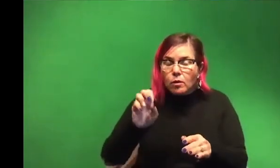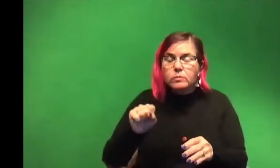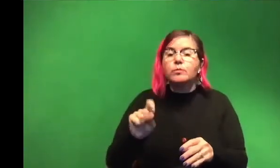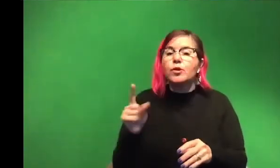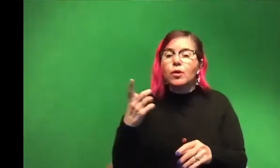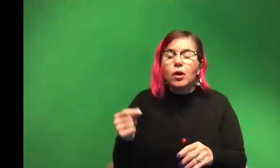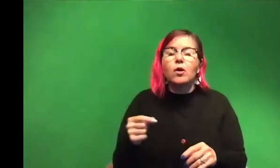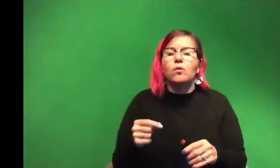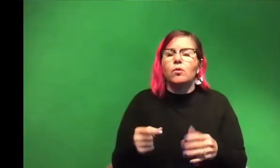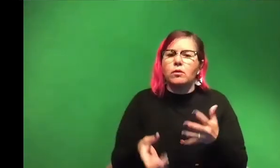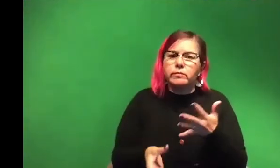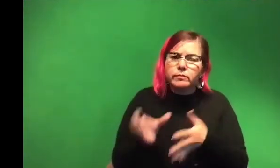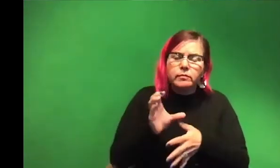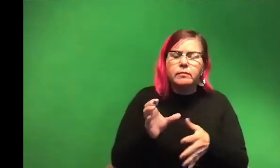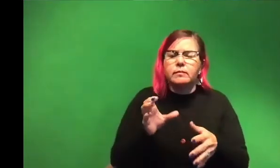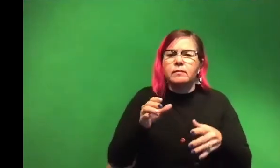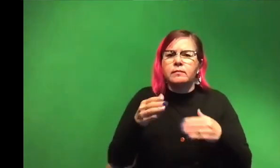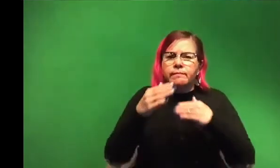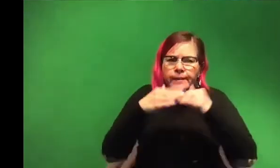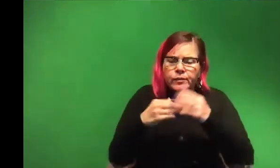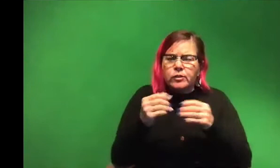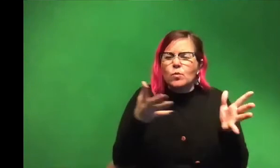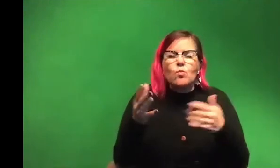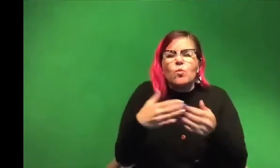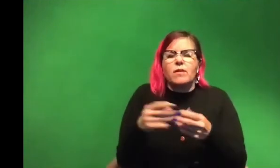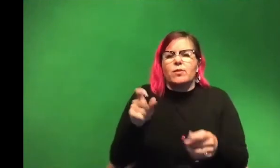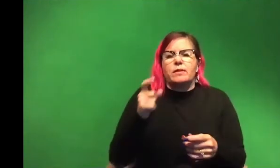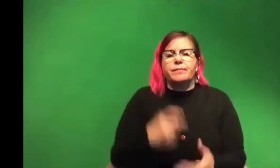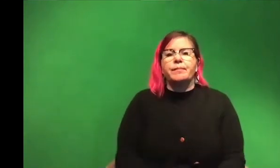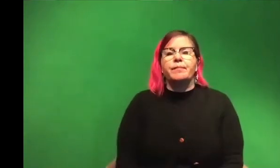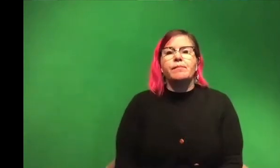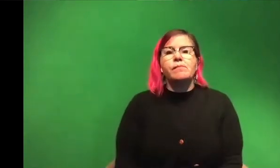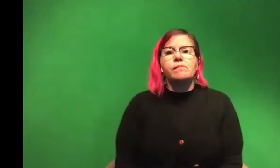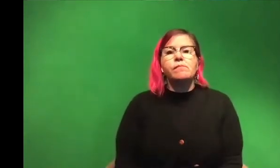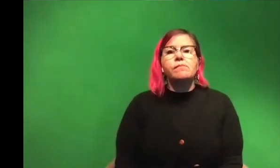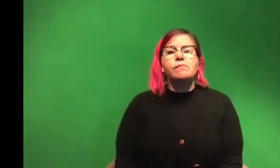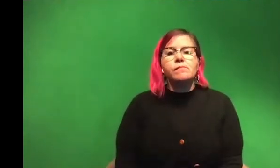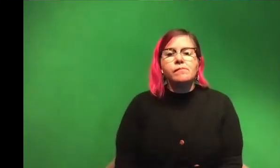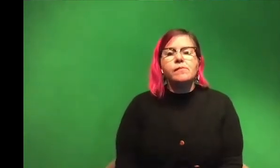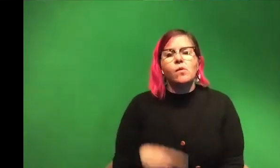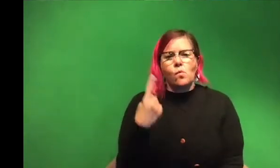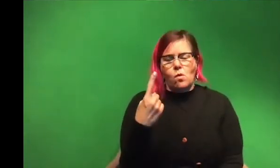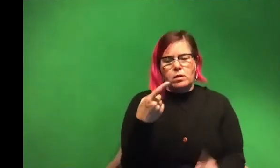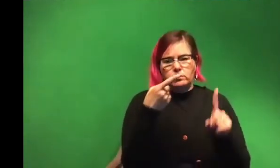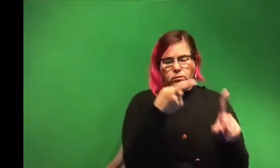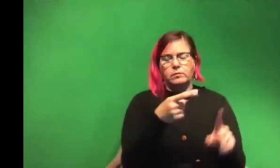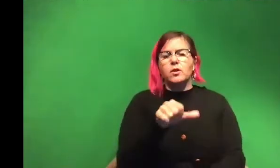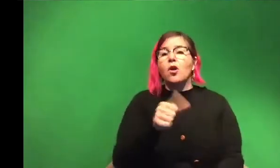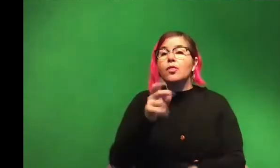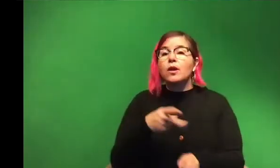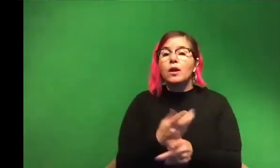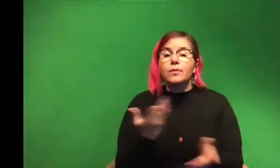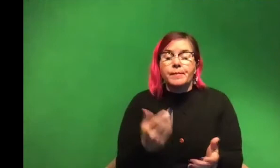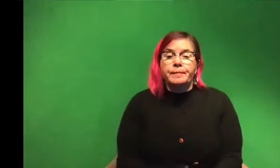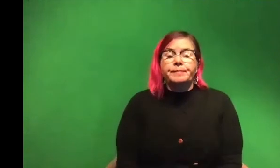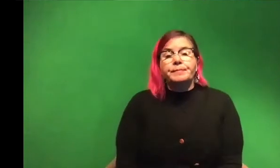critical infrastructure or anything else that they might be able to use it for. But I mean, that's one of our missions. Another type of mission would be something